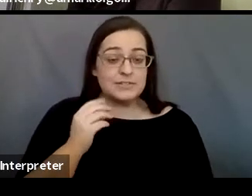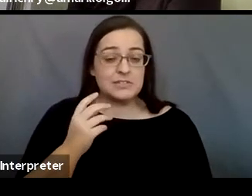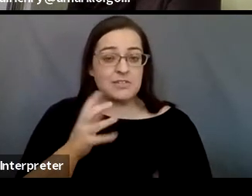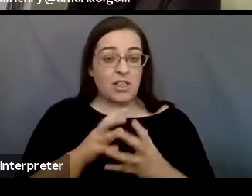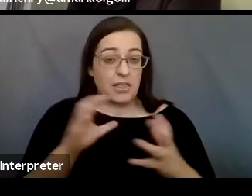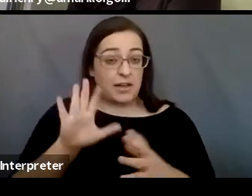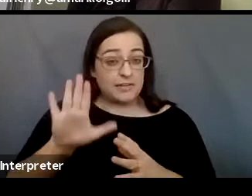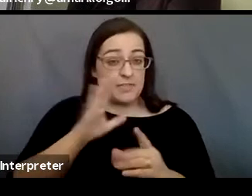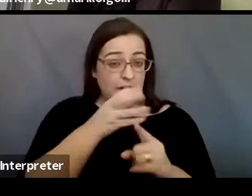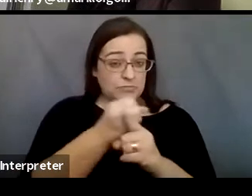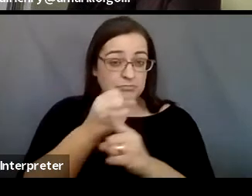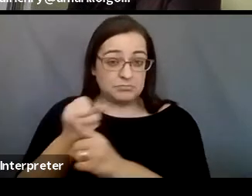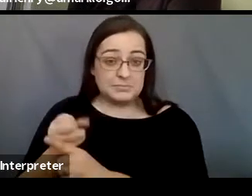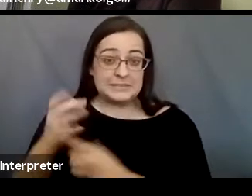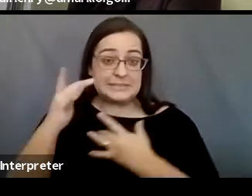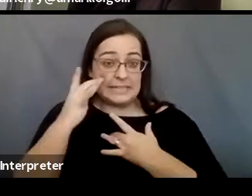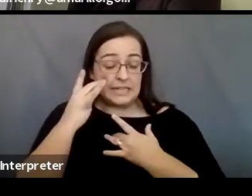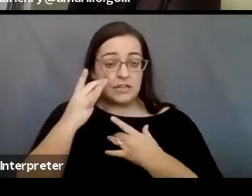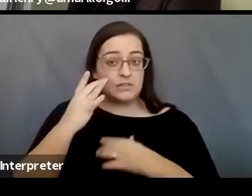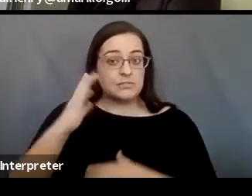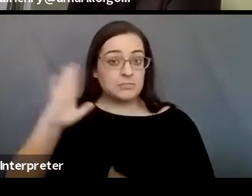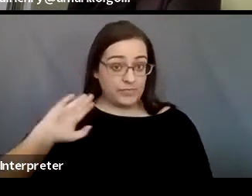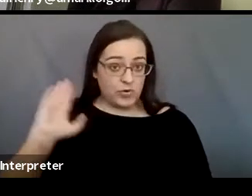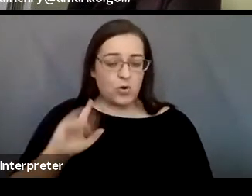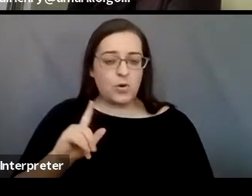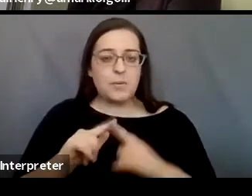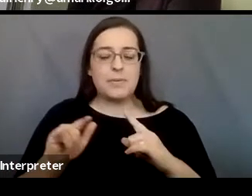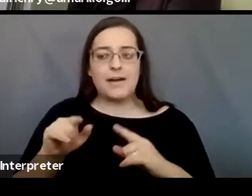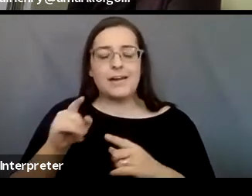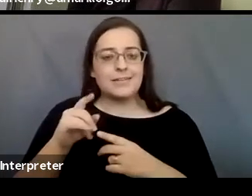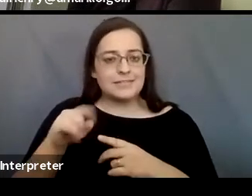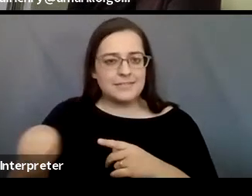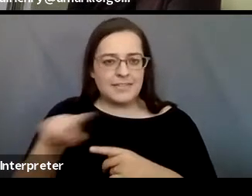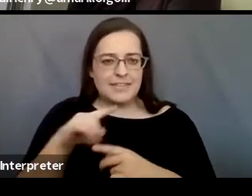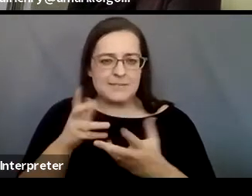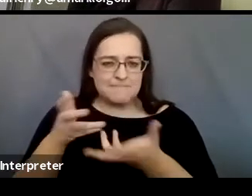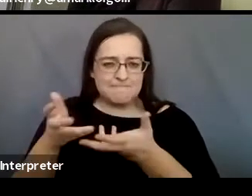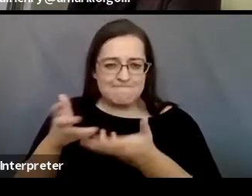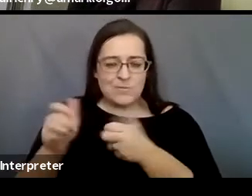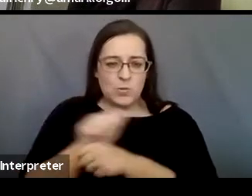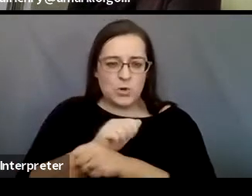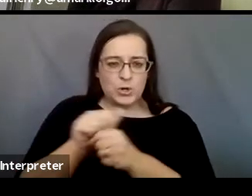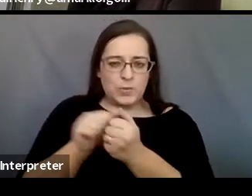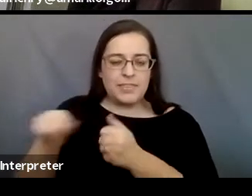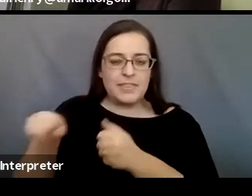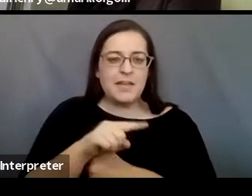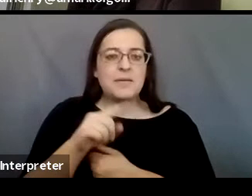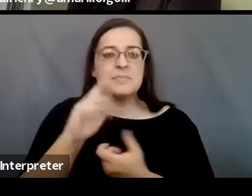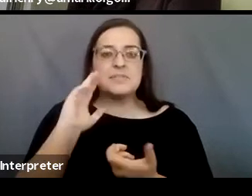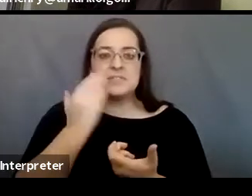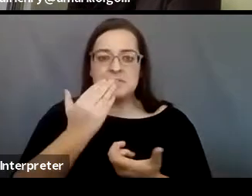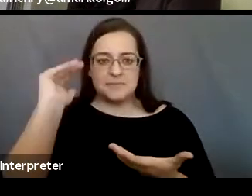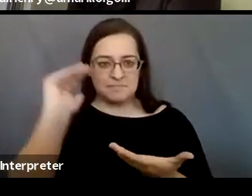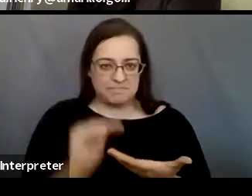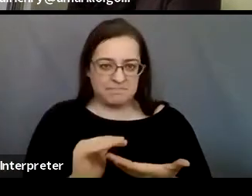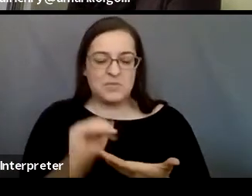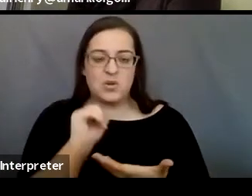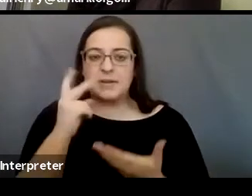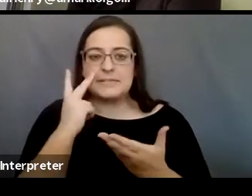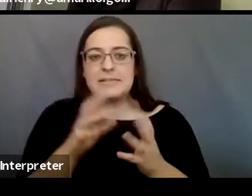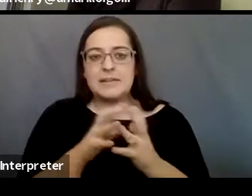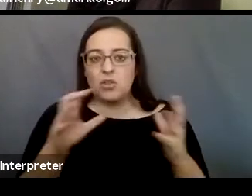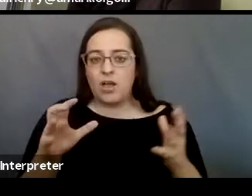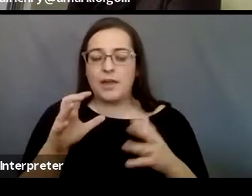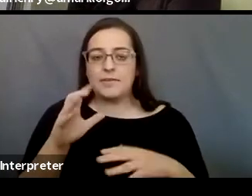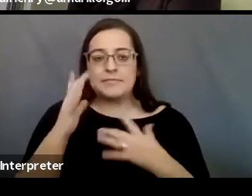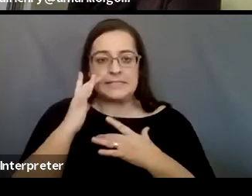on, we have really worked with them, and they've been incredibly responsive and incredibly responsible. We're not seeing a lot of transmission in the